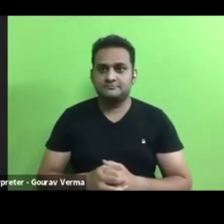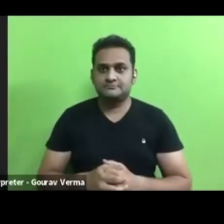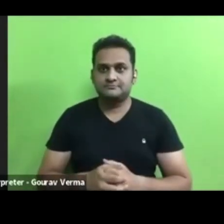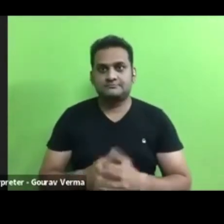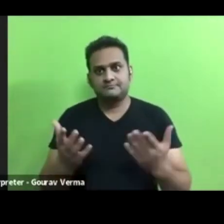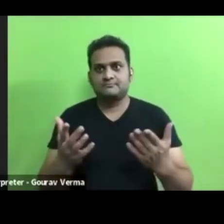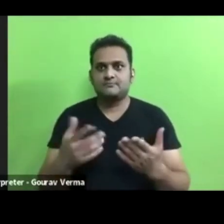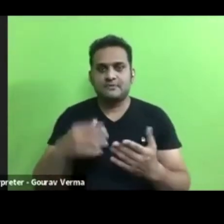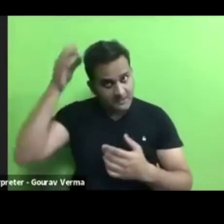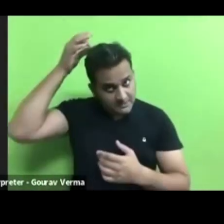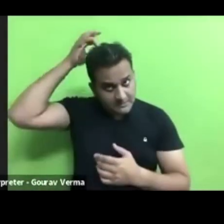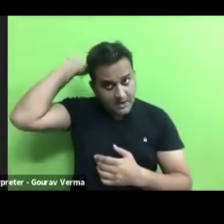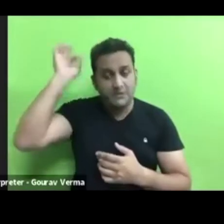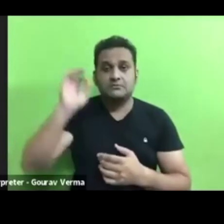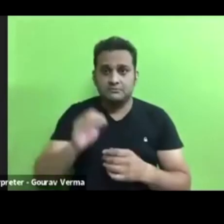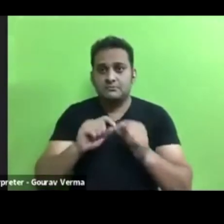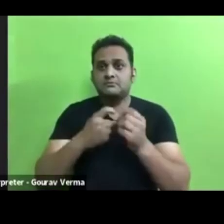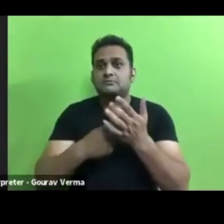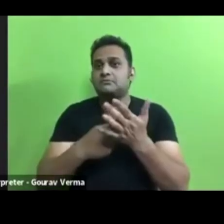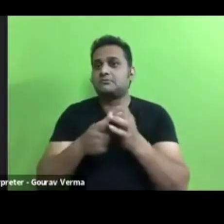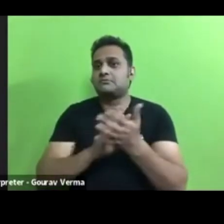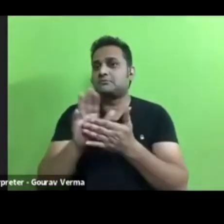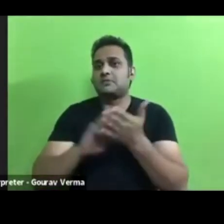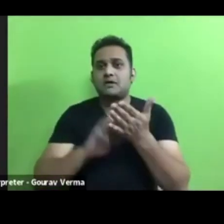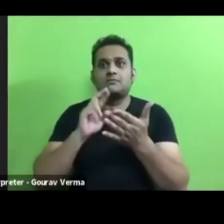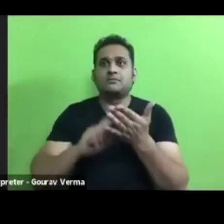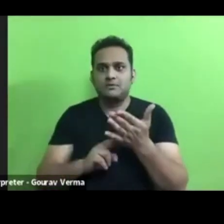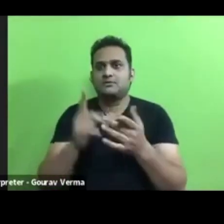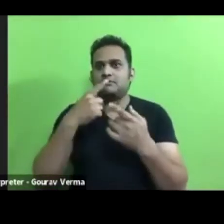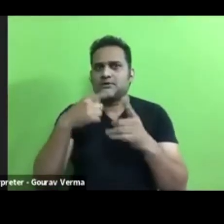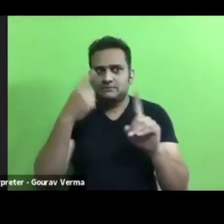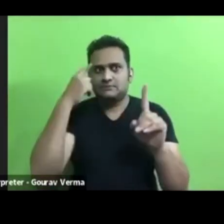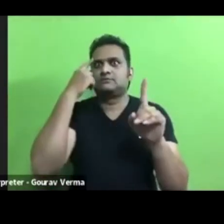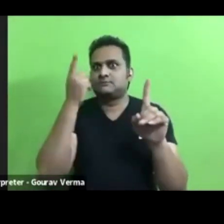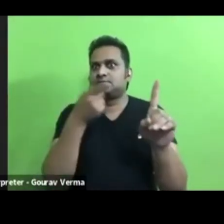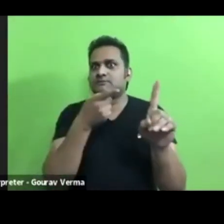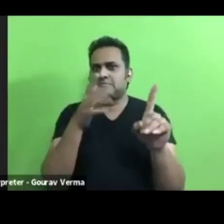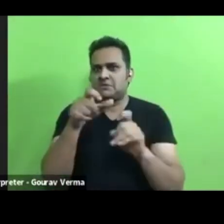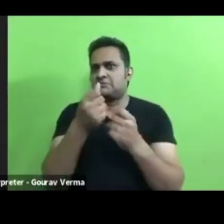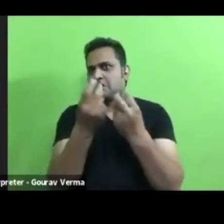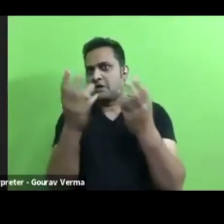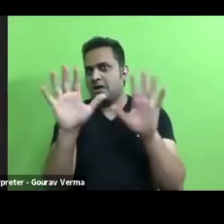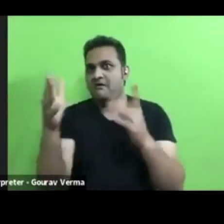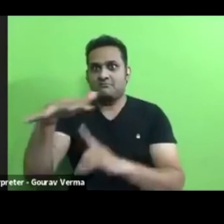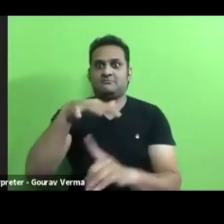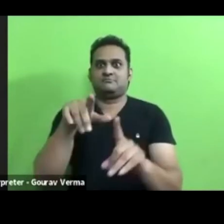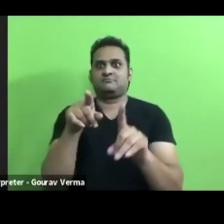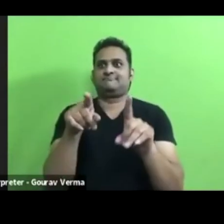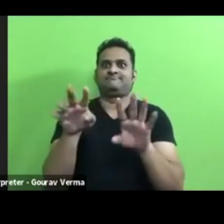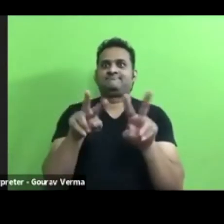Brahmin. Well, you don't need to pay much attention. I guess many of them on this space